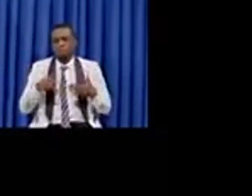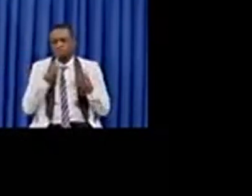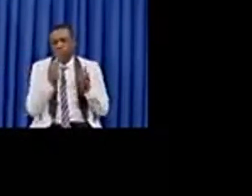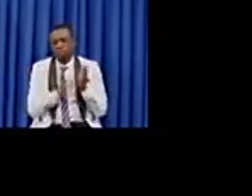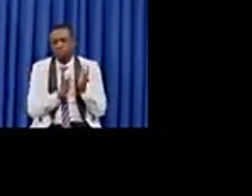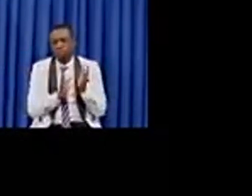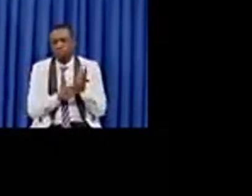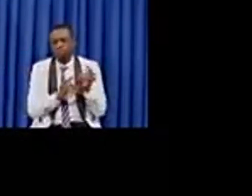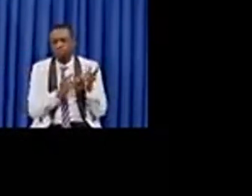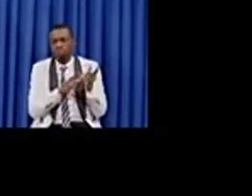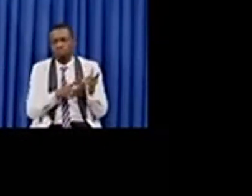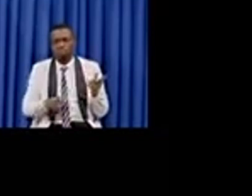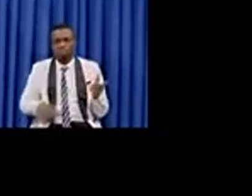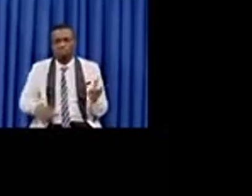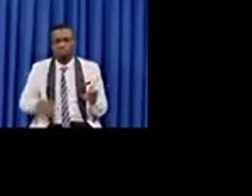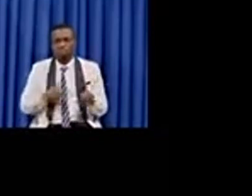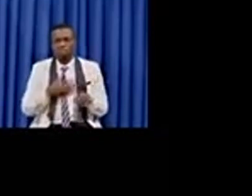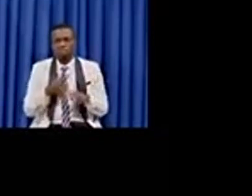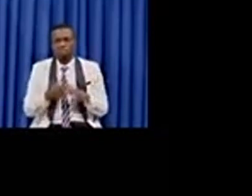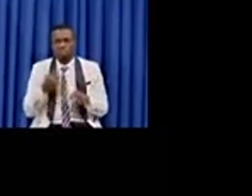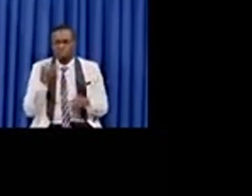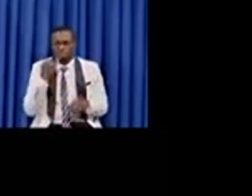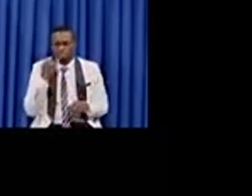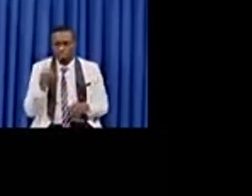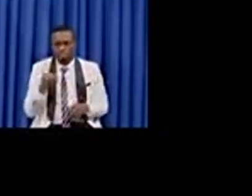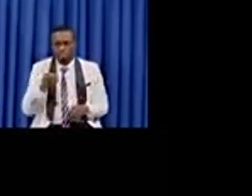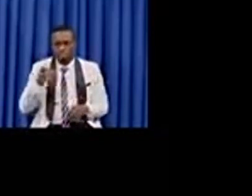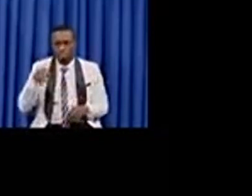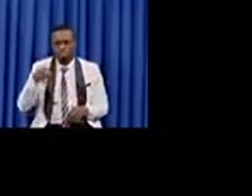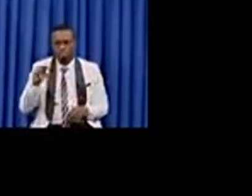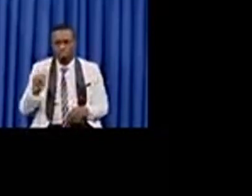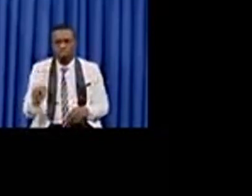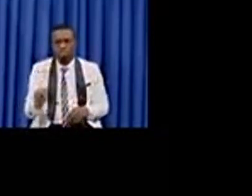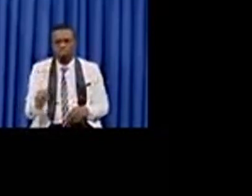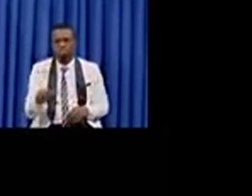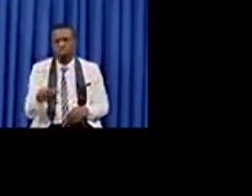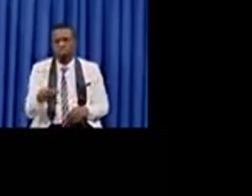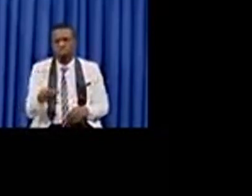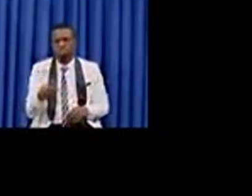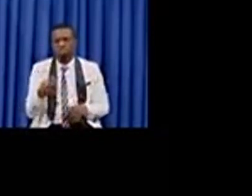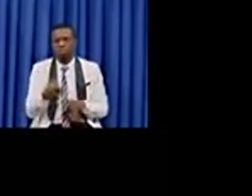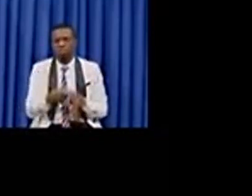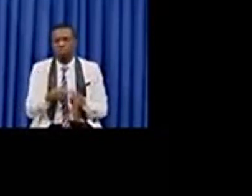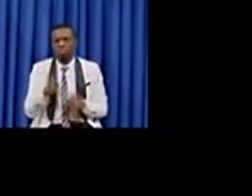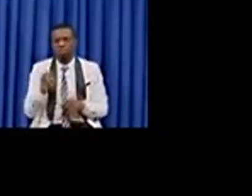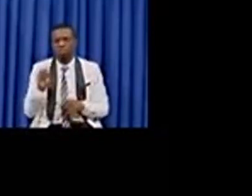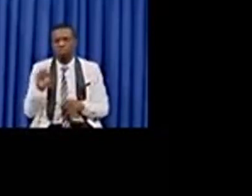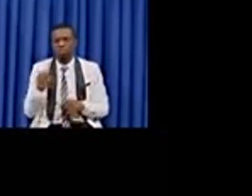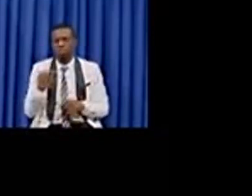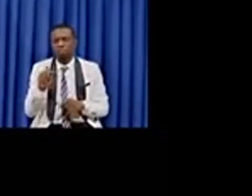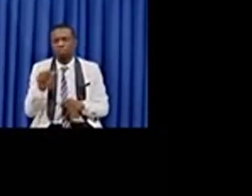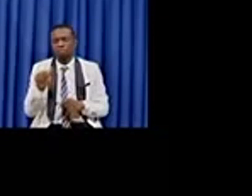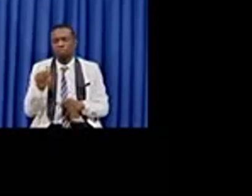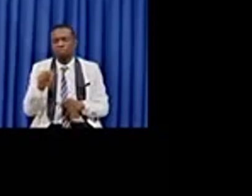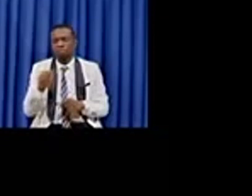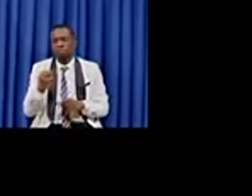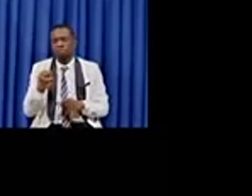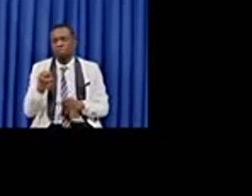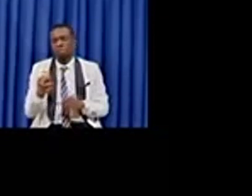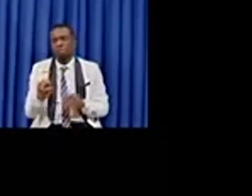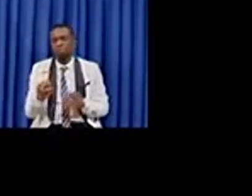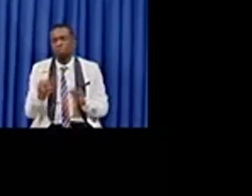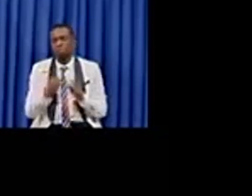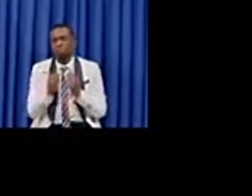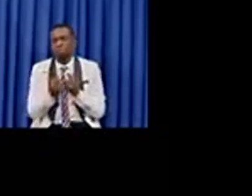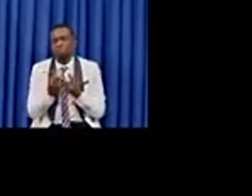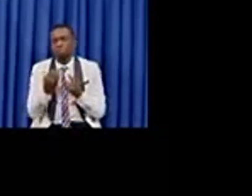God. My name is Adoipo John Odion from SA Group of District, Benin East Region, Edo